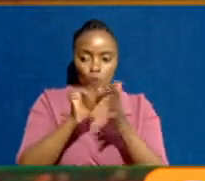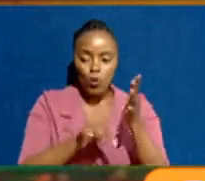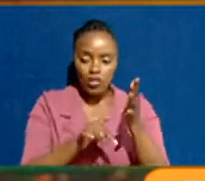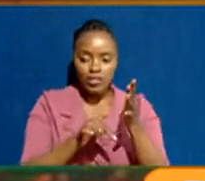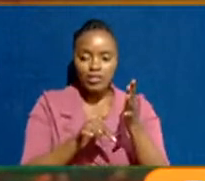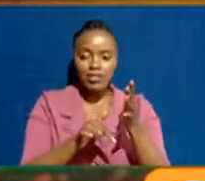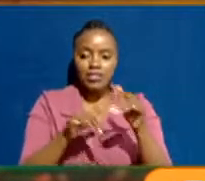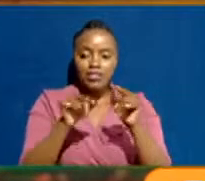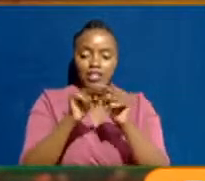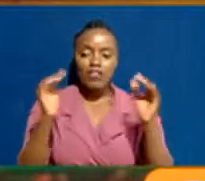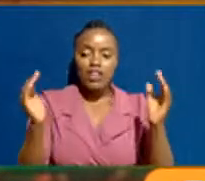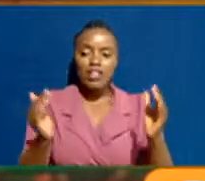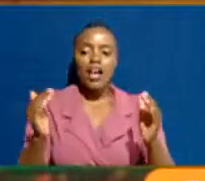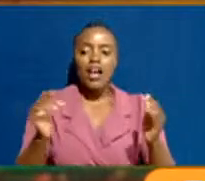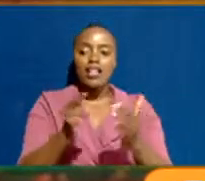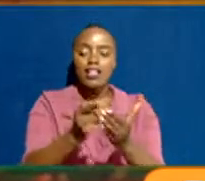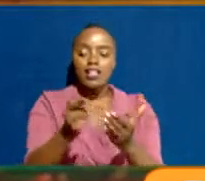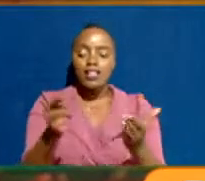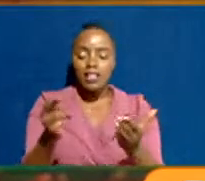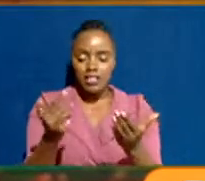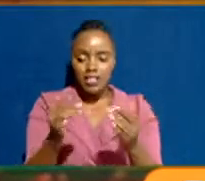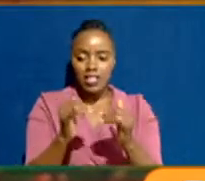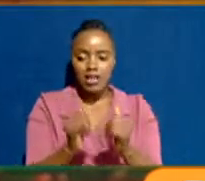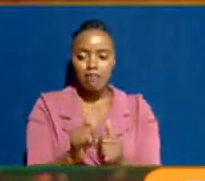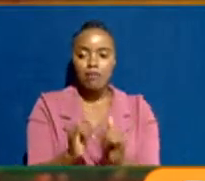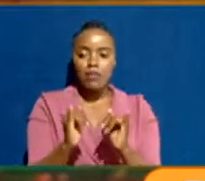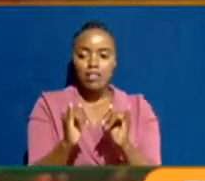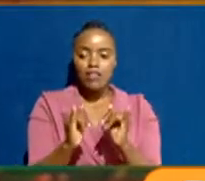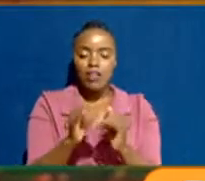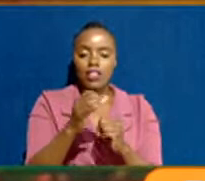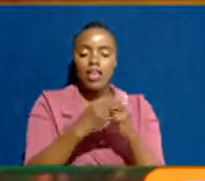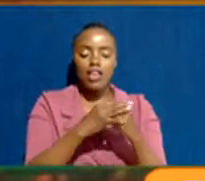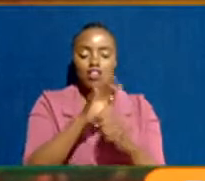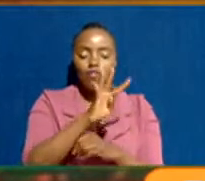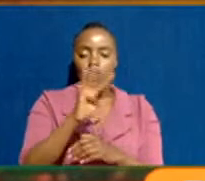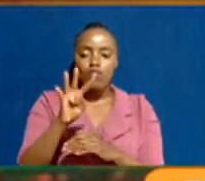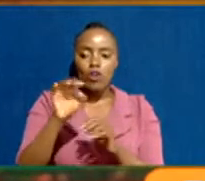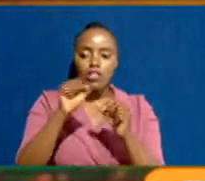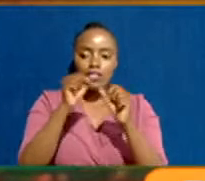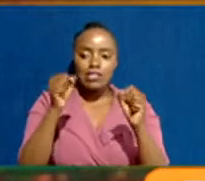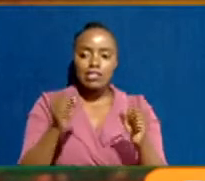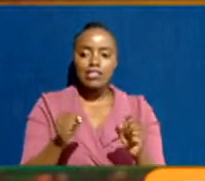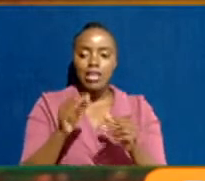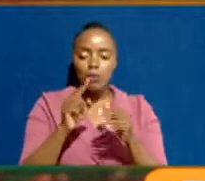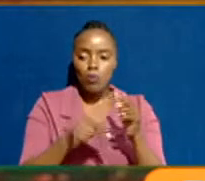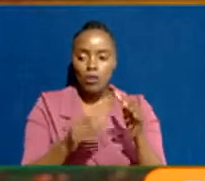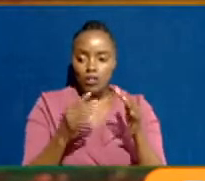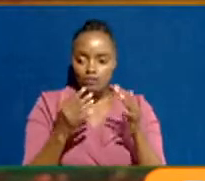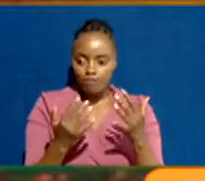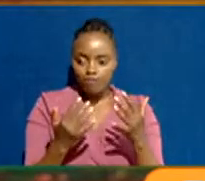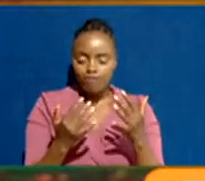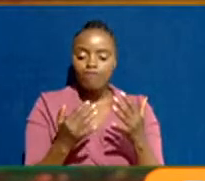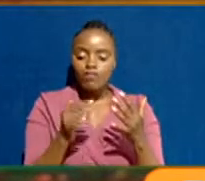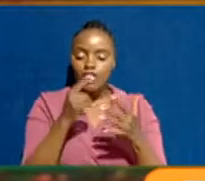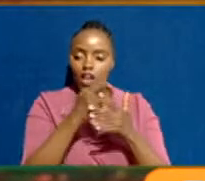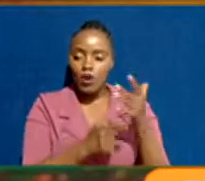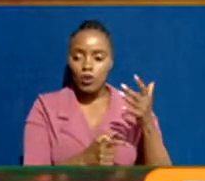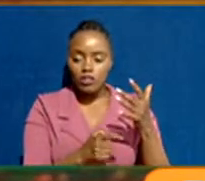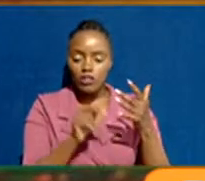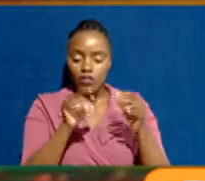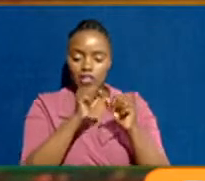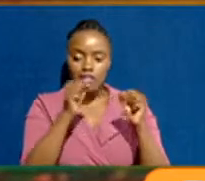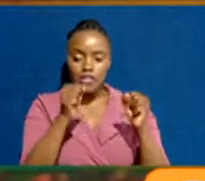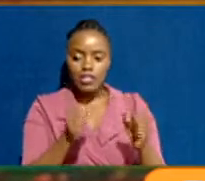actually encouraged this mutilation of the 844 system was in terms of the cost of that